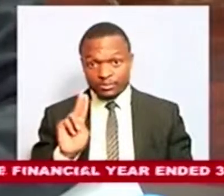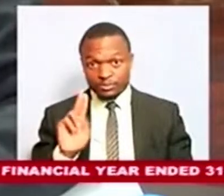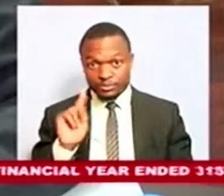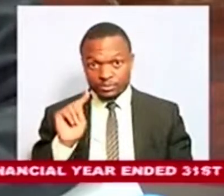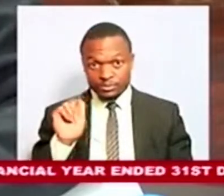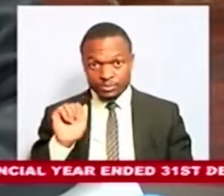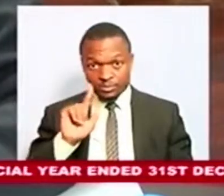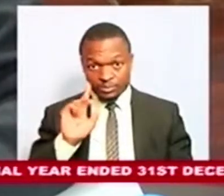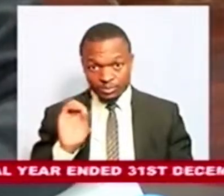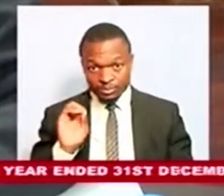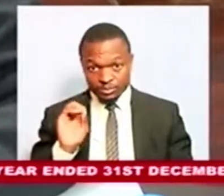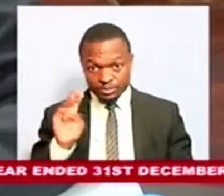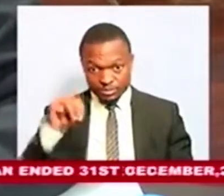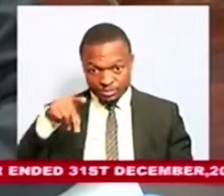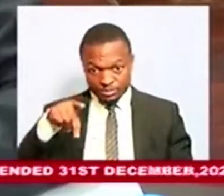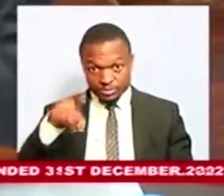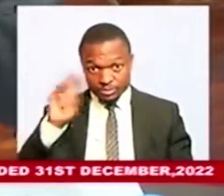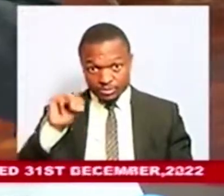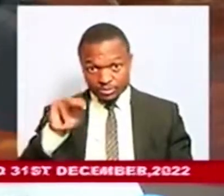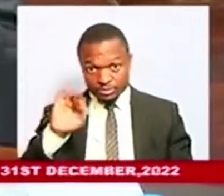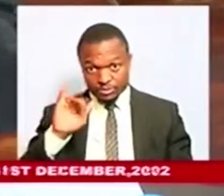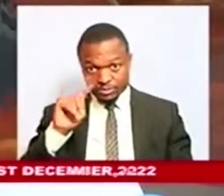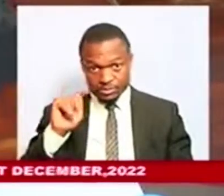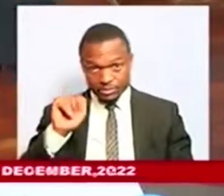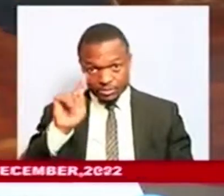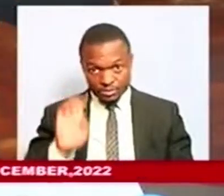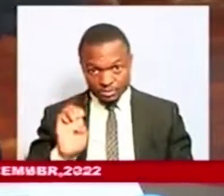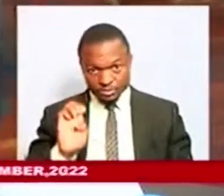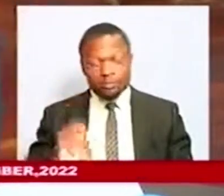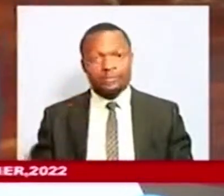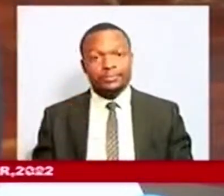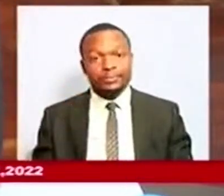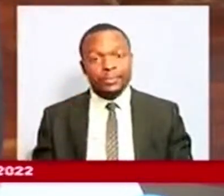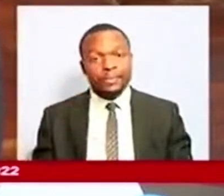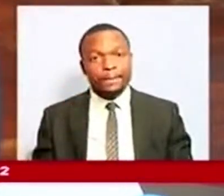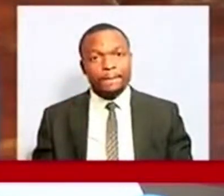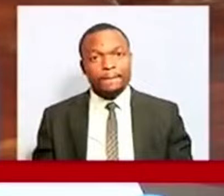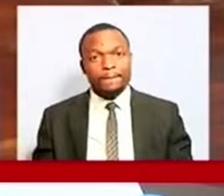Mishek, MP for Mitete.